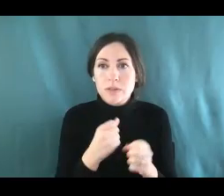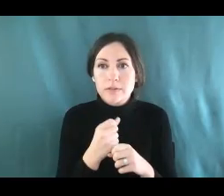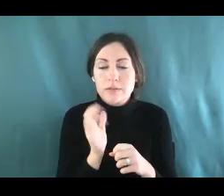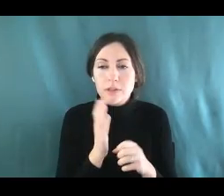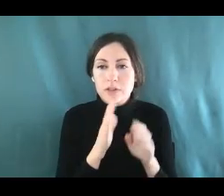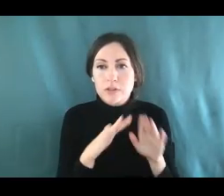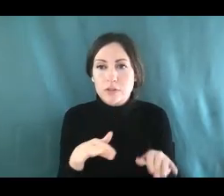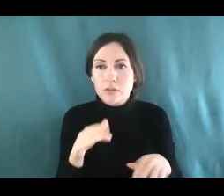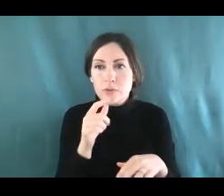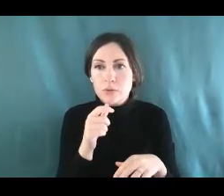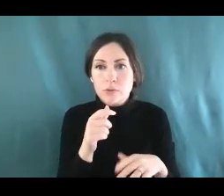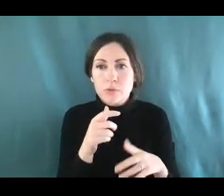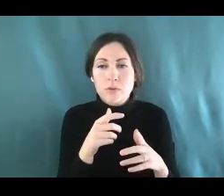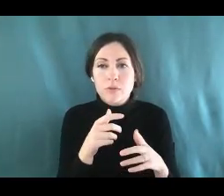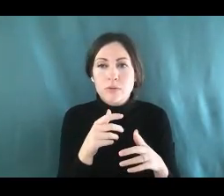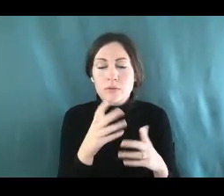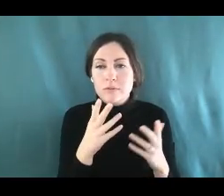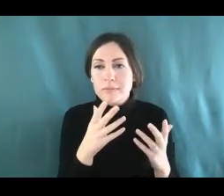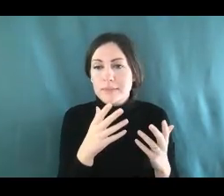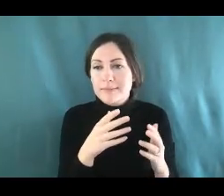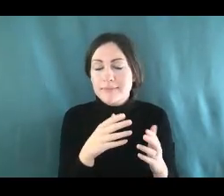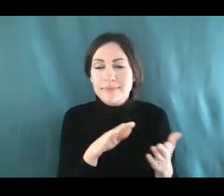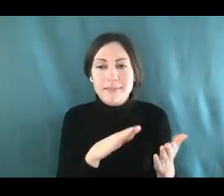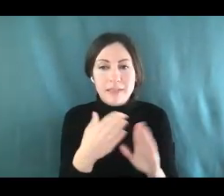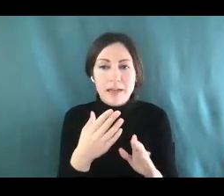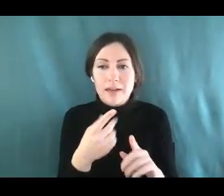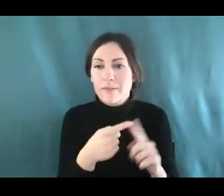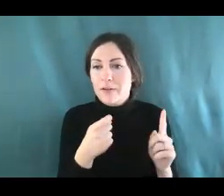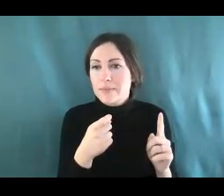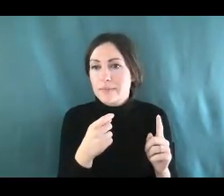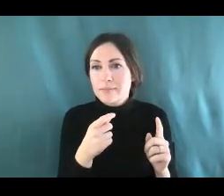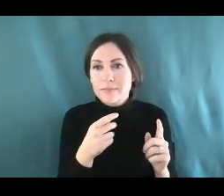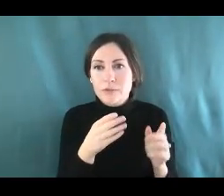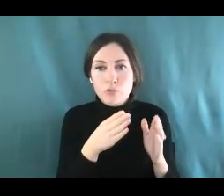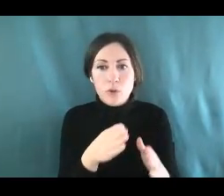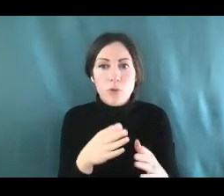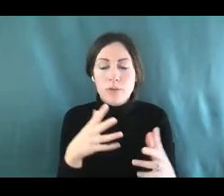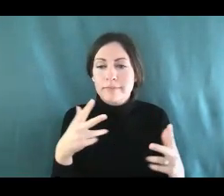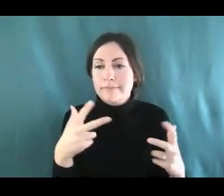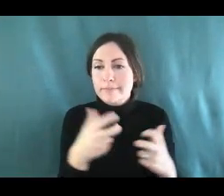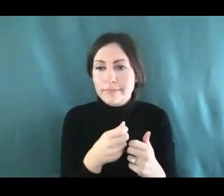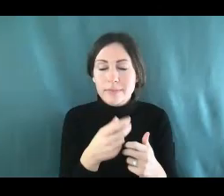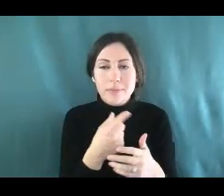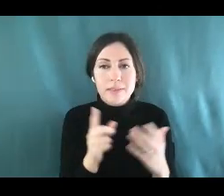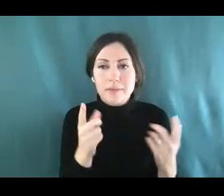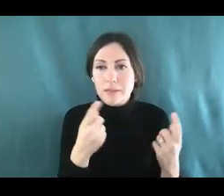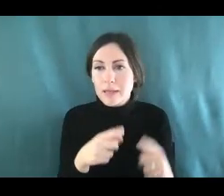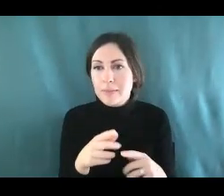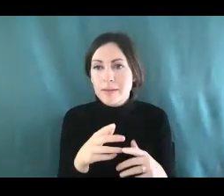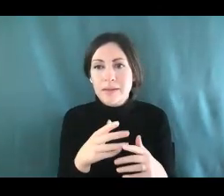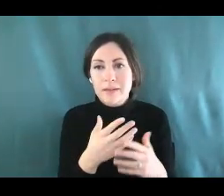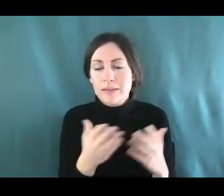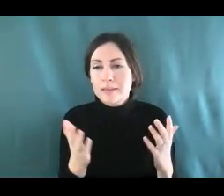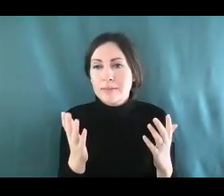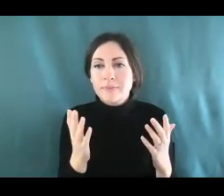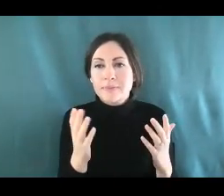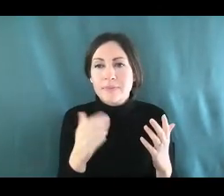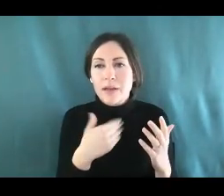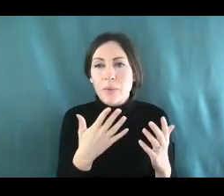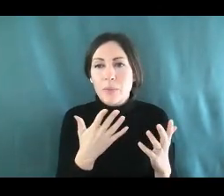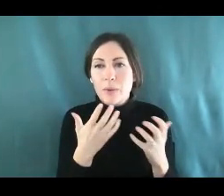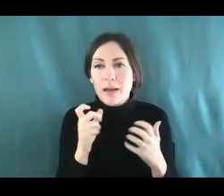who've been killed on our roads. Recently, last week, a road rage situation. I wanted to ask a question, and I